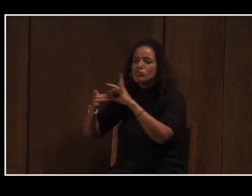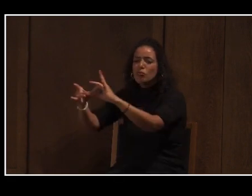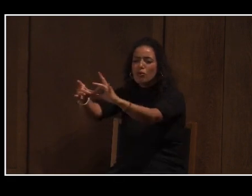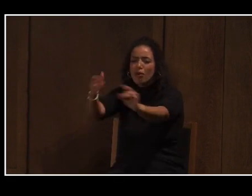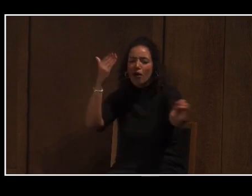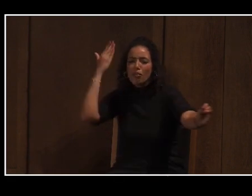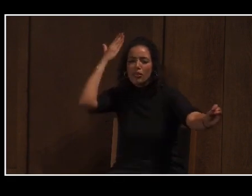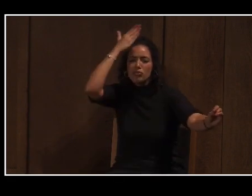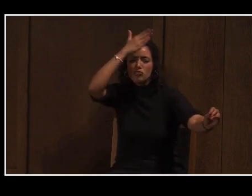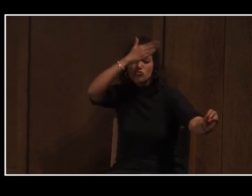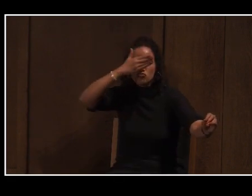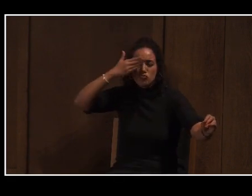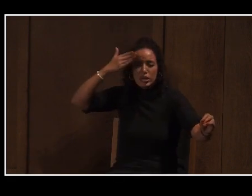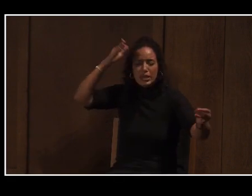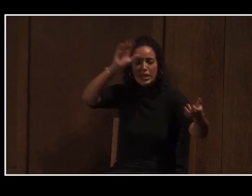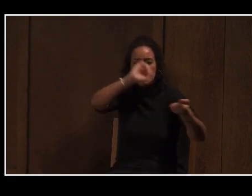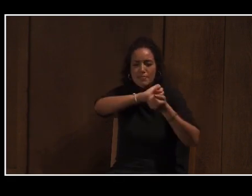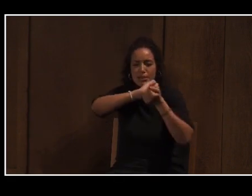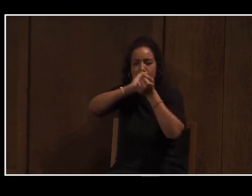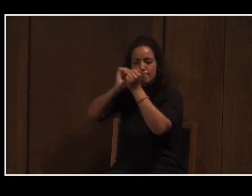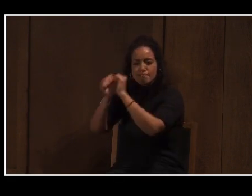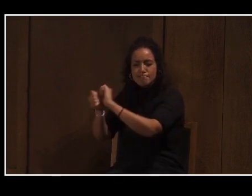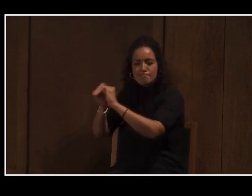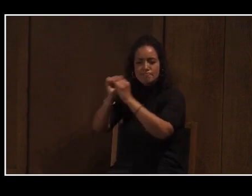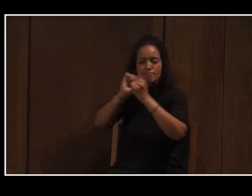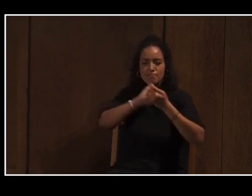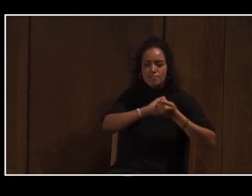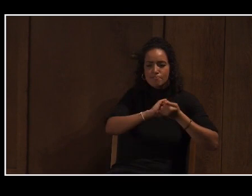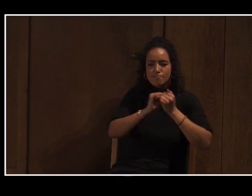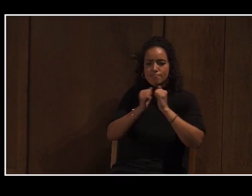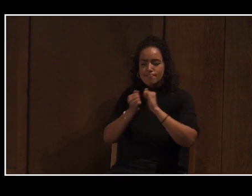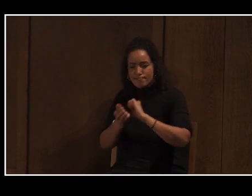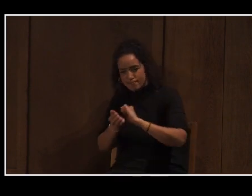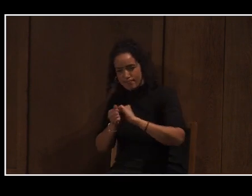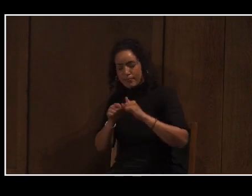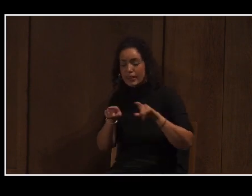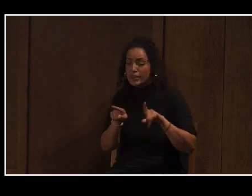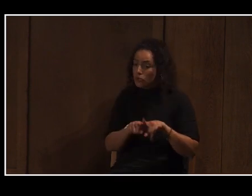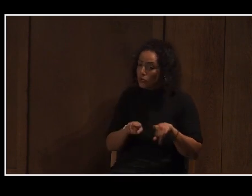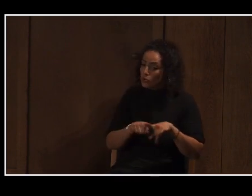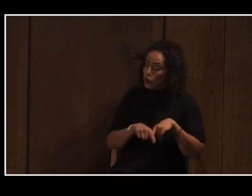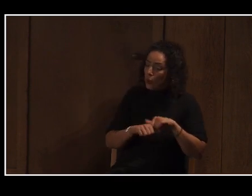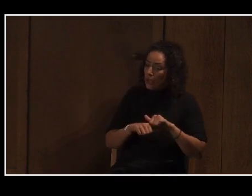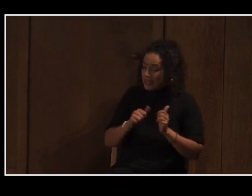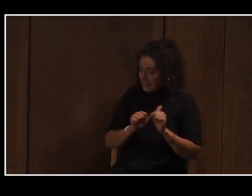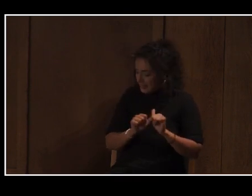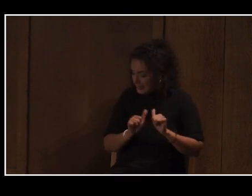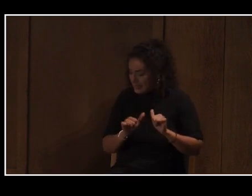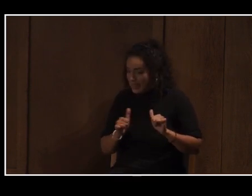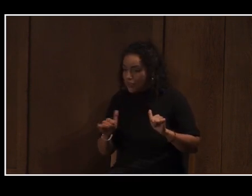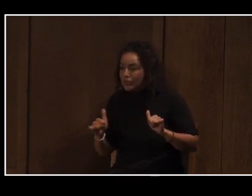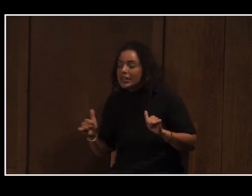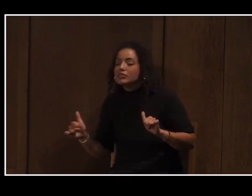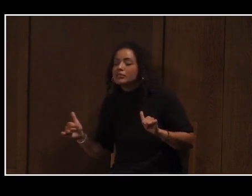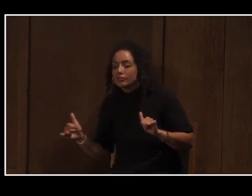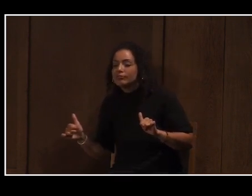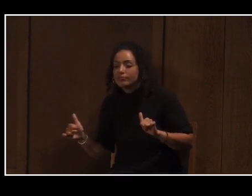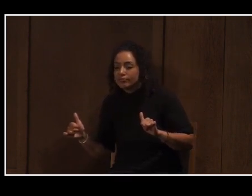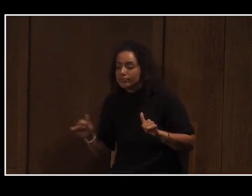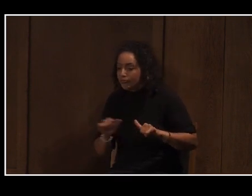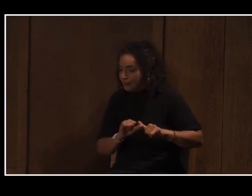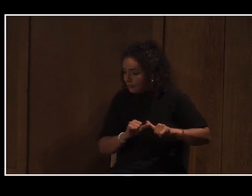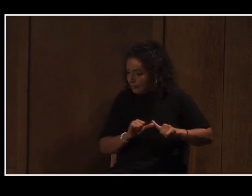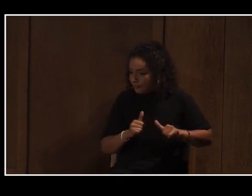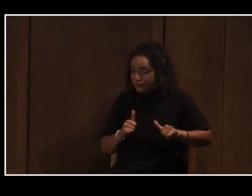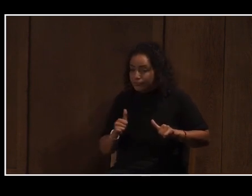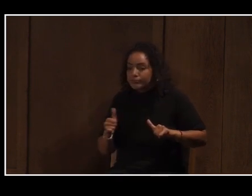but it's also a series of rights that basically, in Mexico at least, cannot be taken back because of the